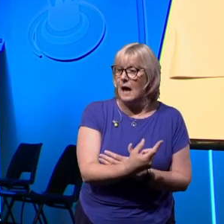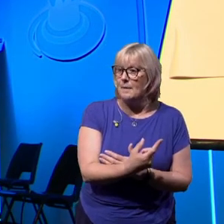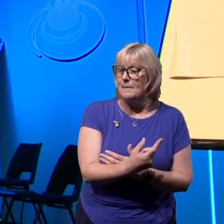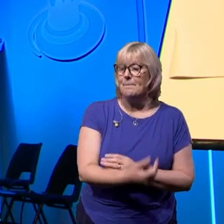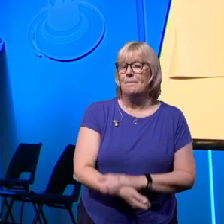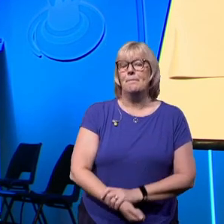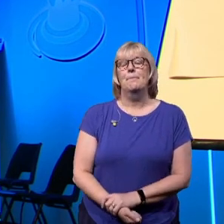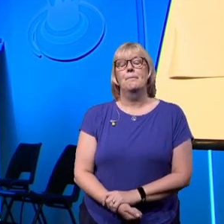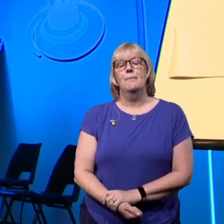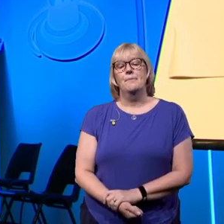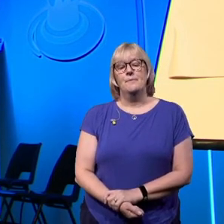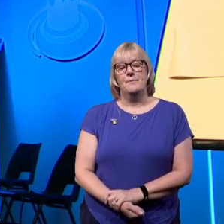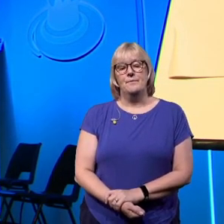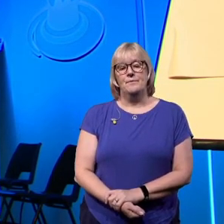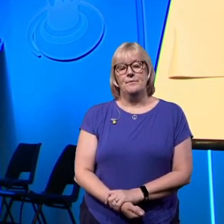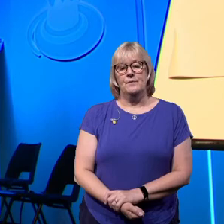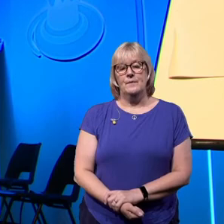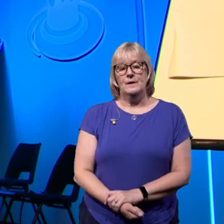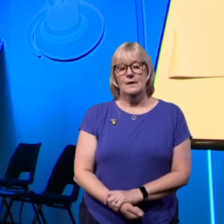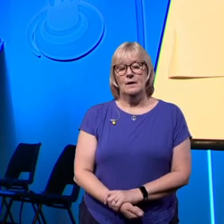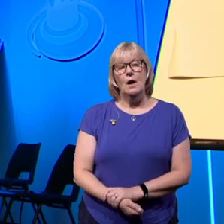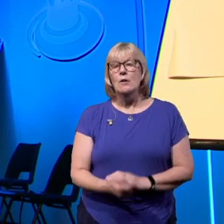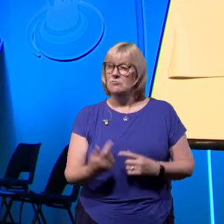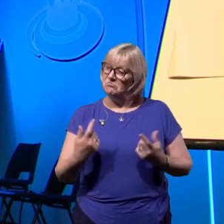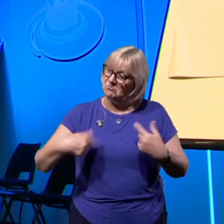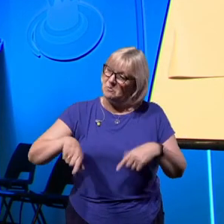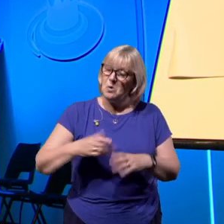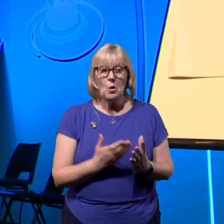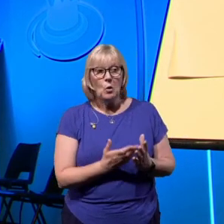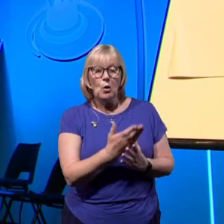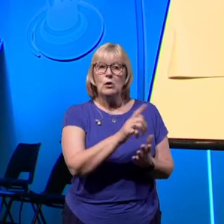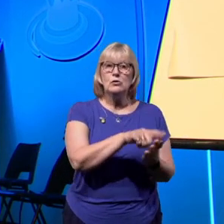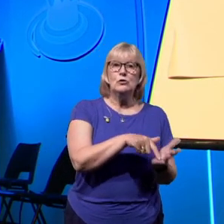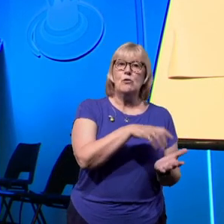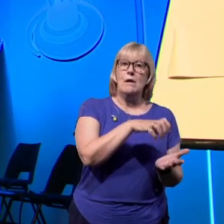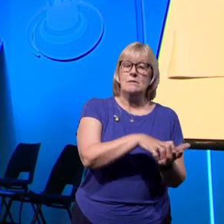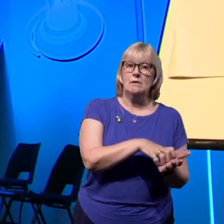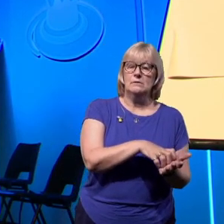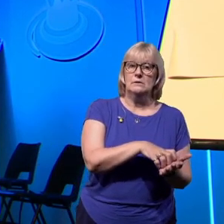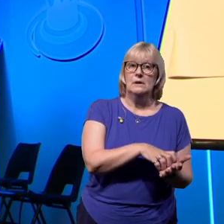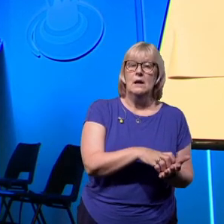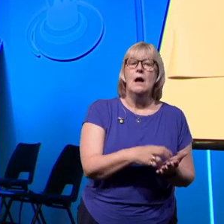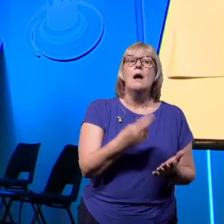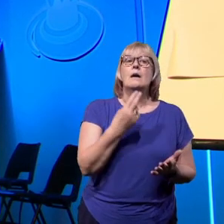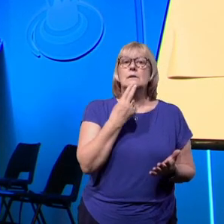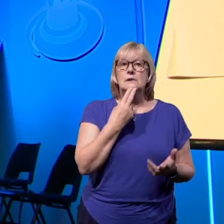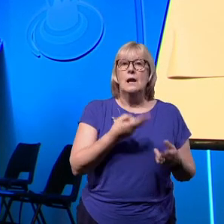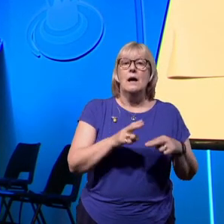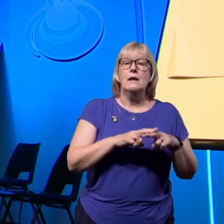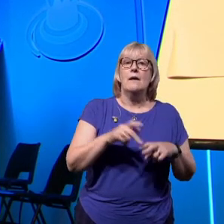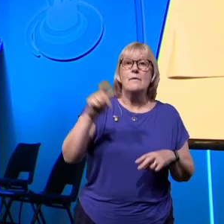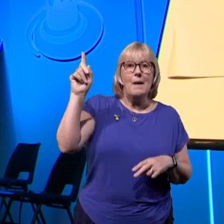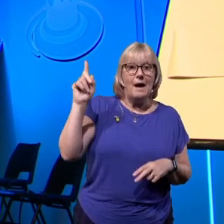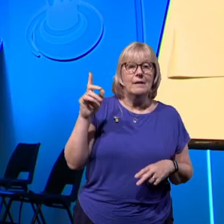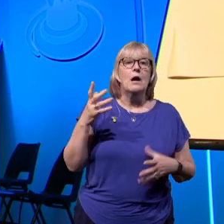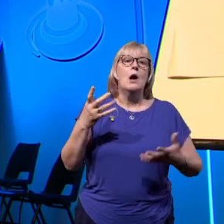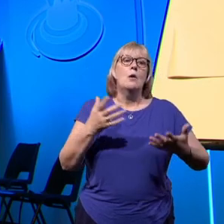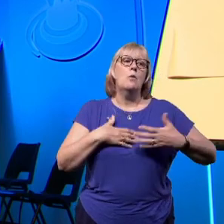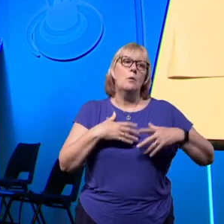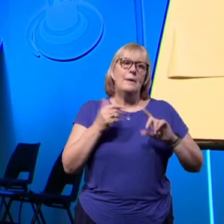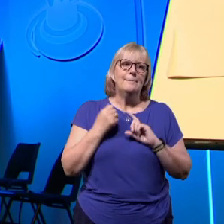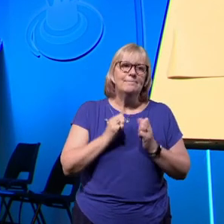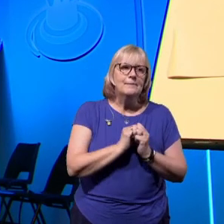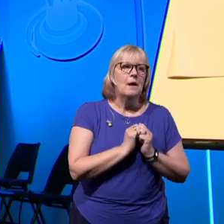to him. "We are going up to Jerusalem," he said, "and the Son of Man will be betrayed by the chief priests and the teachers of the